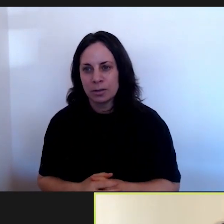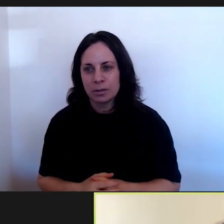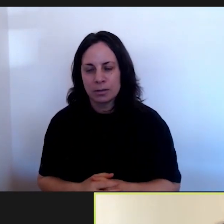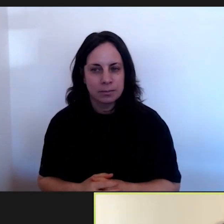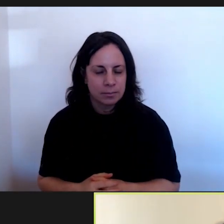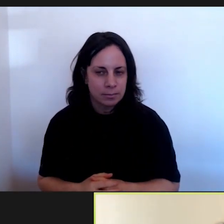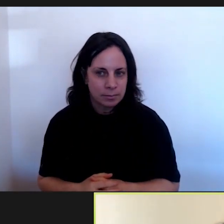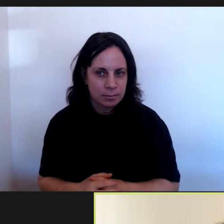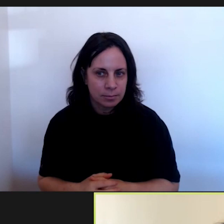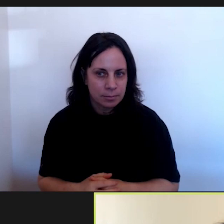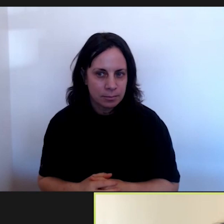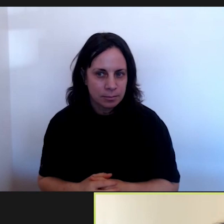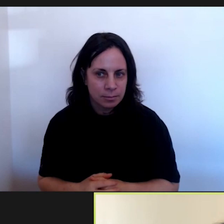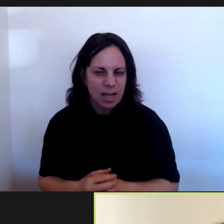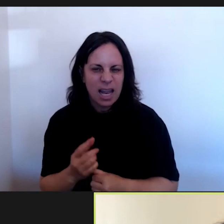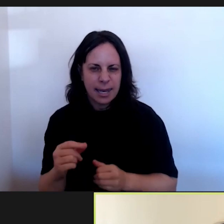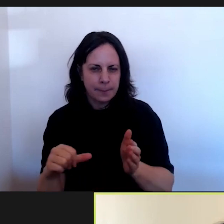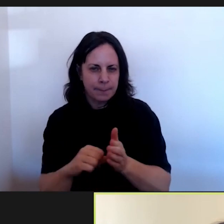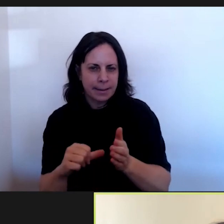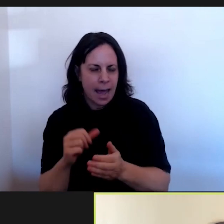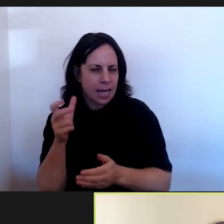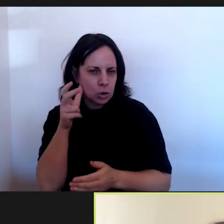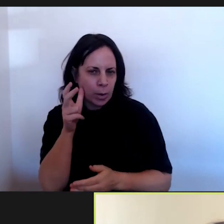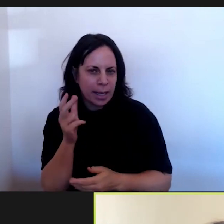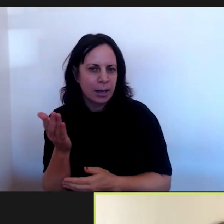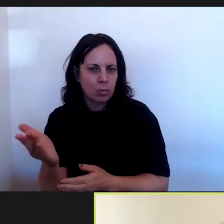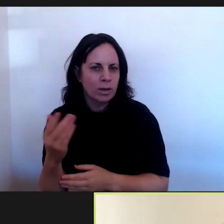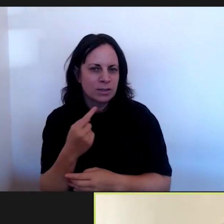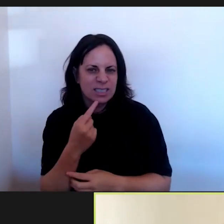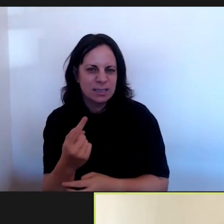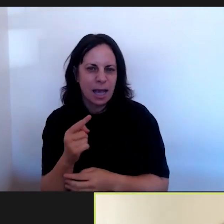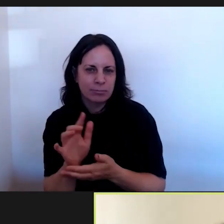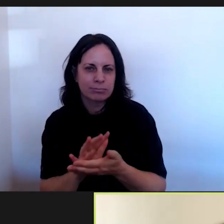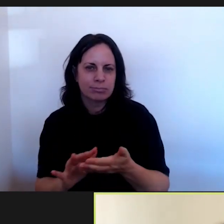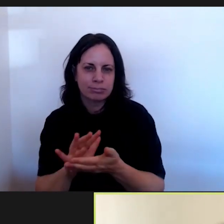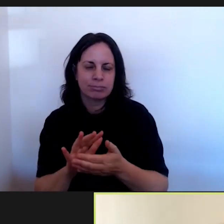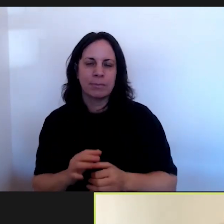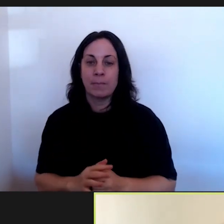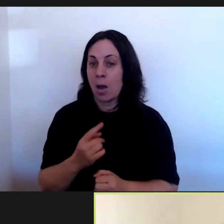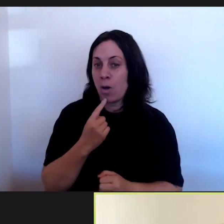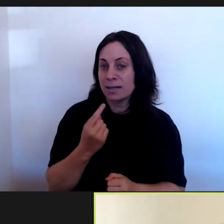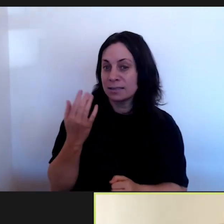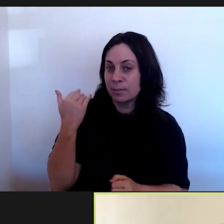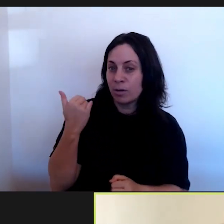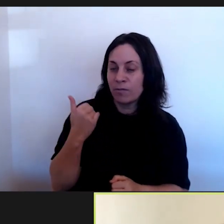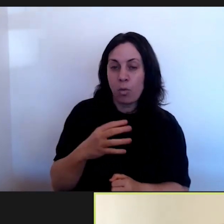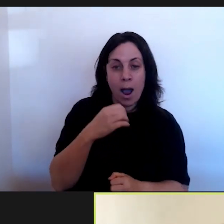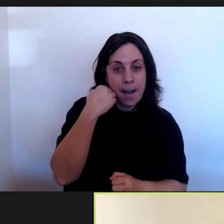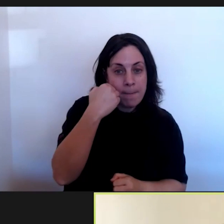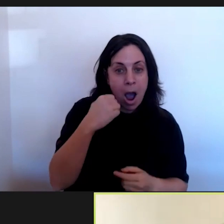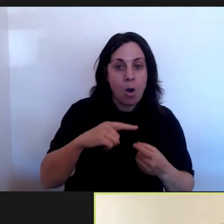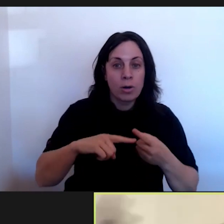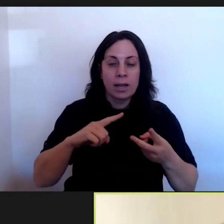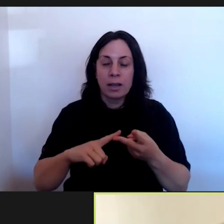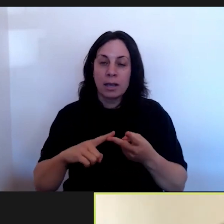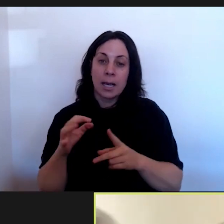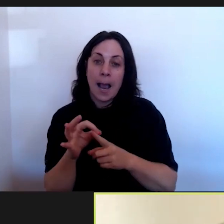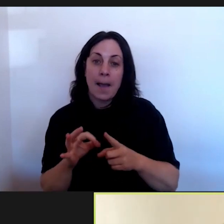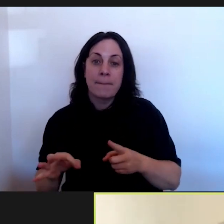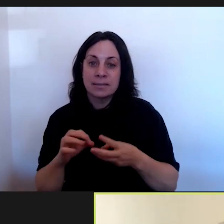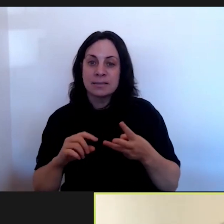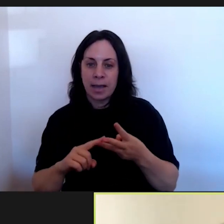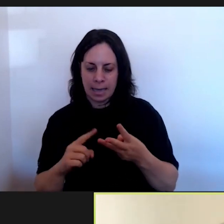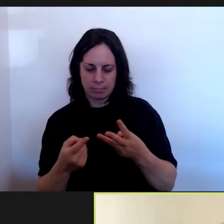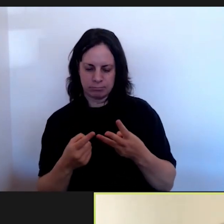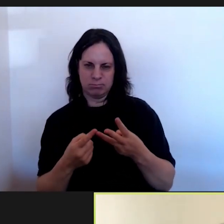a lot of research, the refugee communities are mentioned under Maori, Pacific, and other. What does it mean? It's other can be everything.